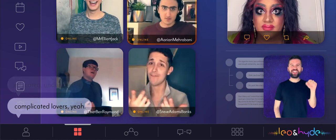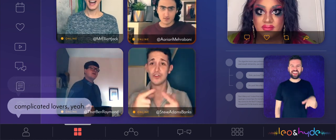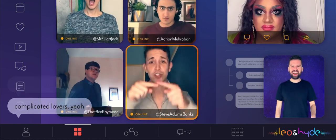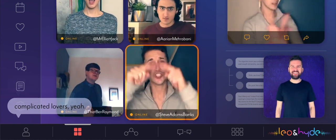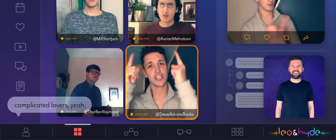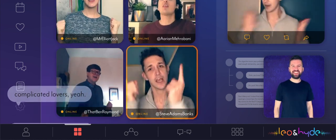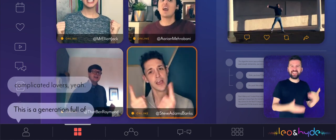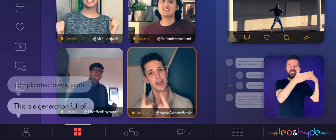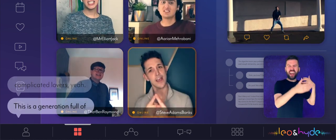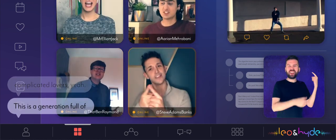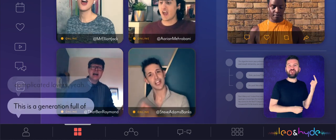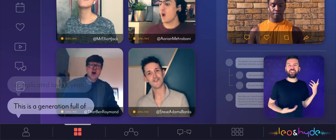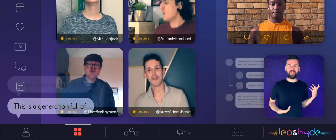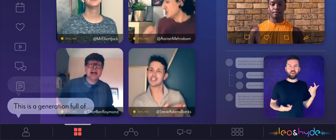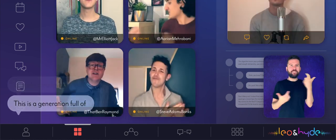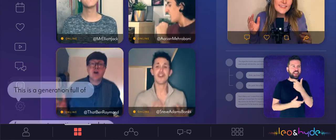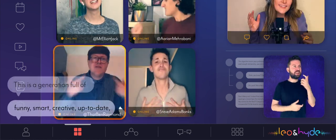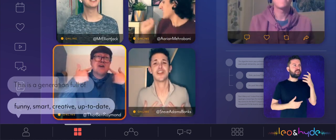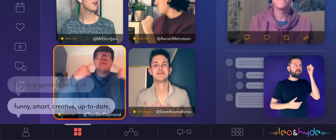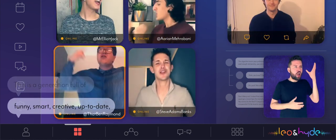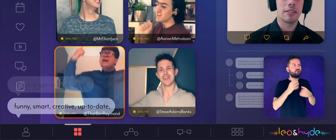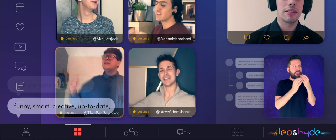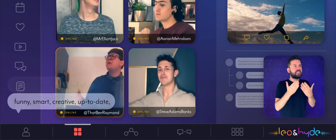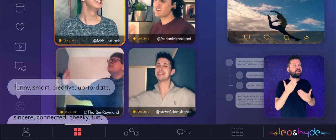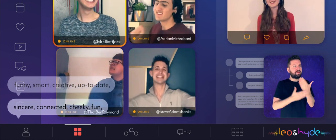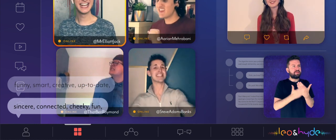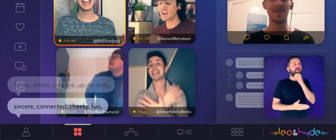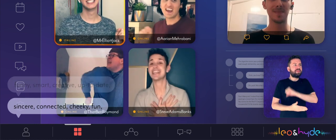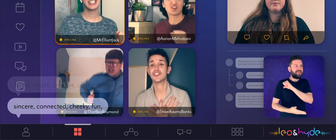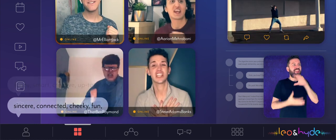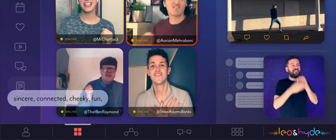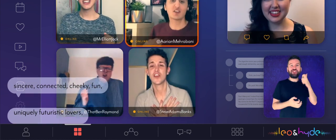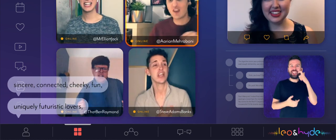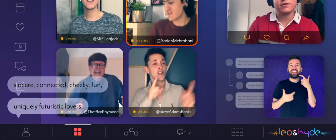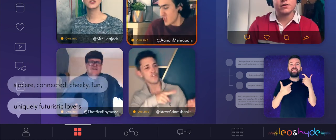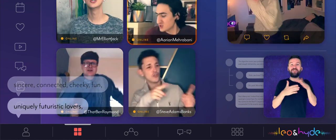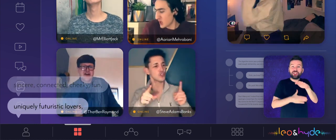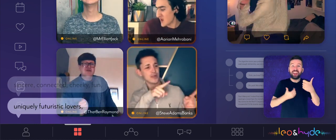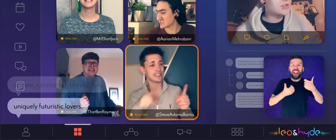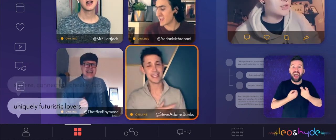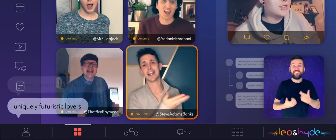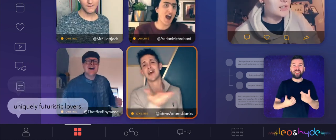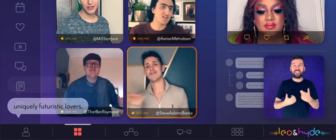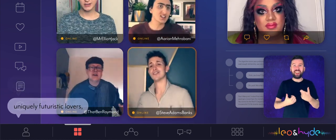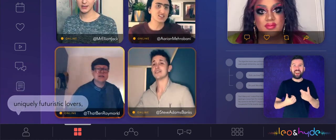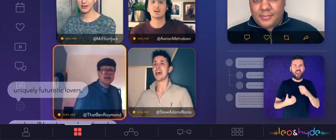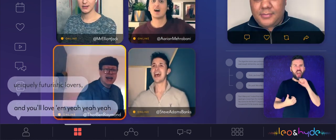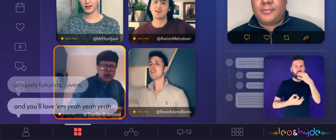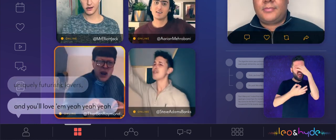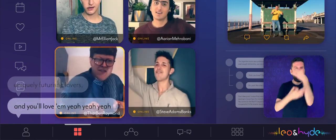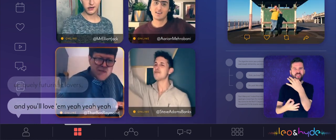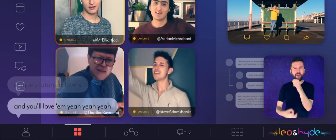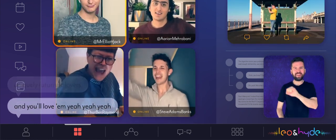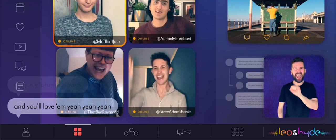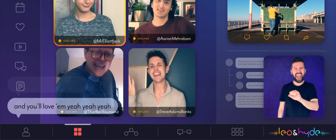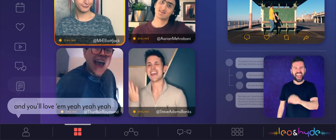complicated lovers, yeah. This is a generation full of funny, smart, creative, up-to-date, and sick, connected, cheeky, fun, uniquely futuristic lovers. And